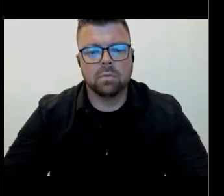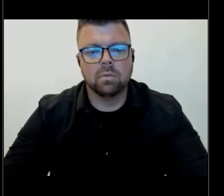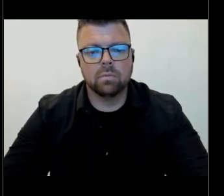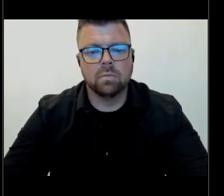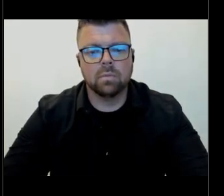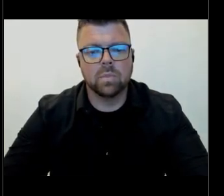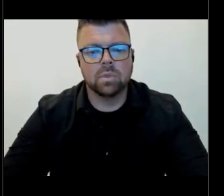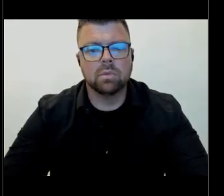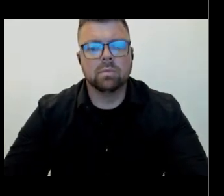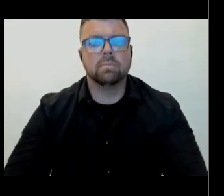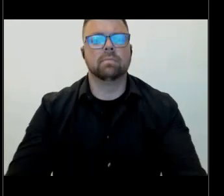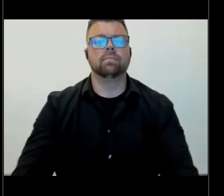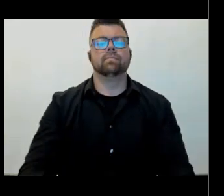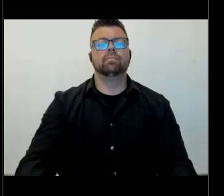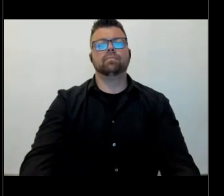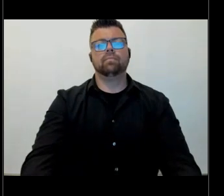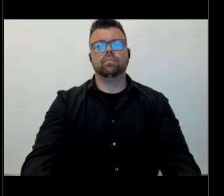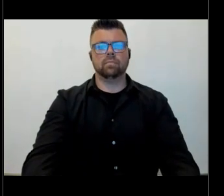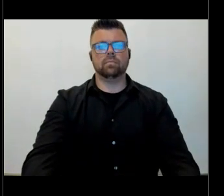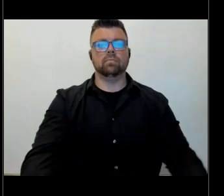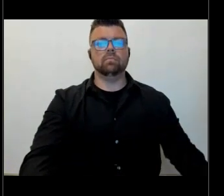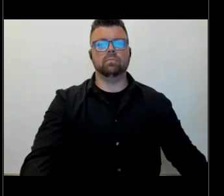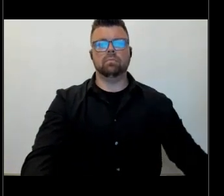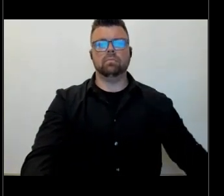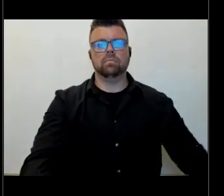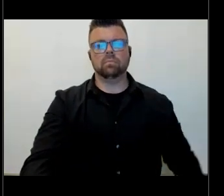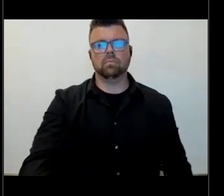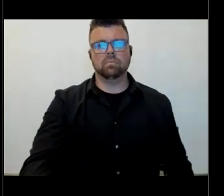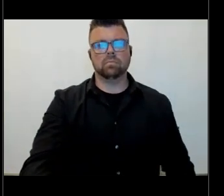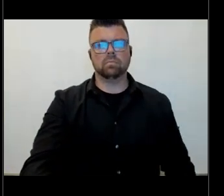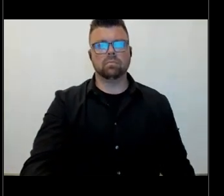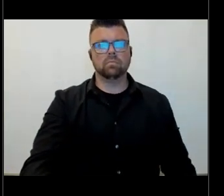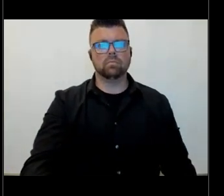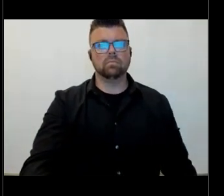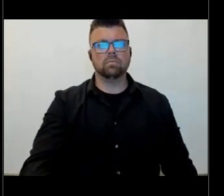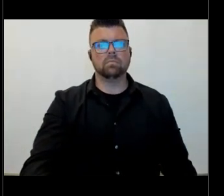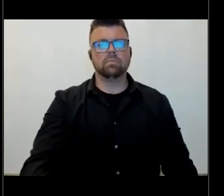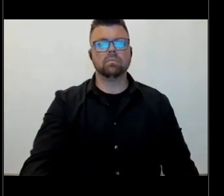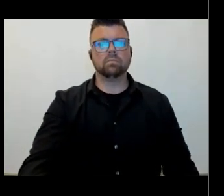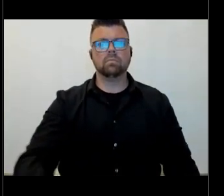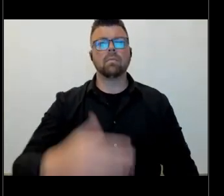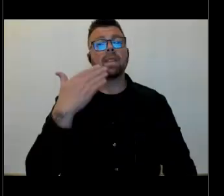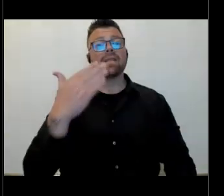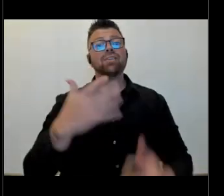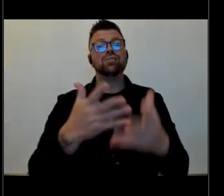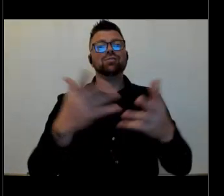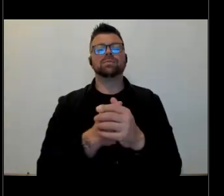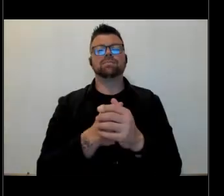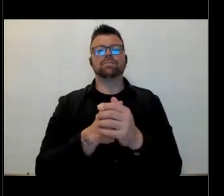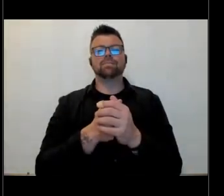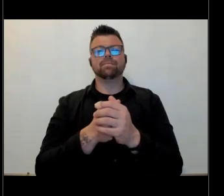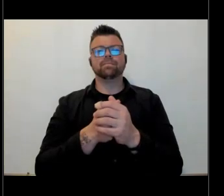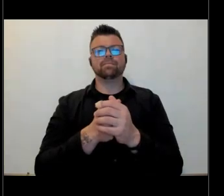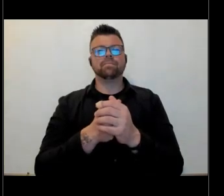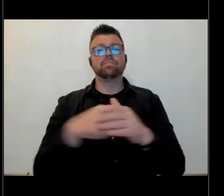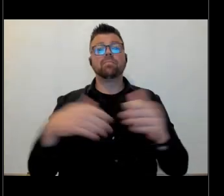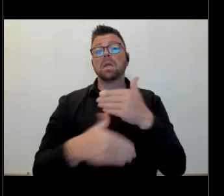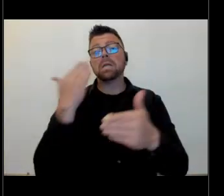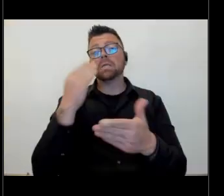All right, go ahead and close this poll. Thank you so much. That actually leads us into our next knowledge